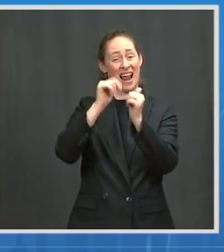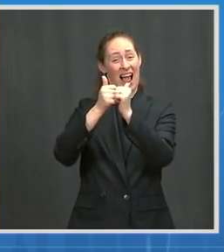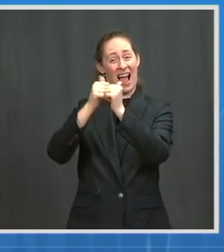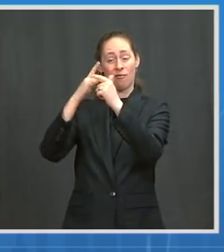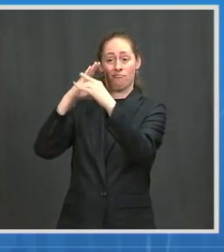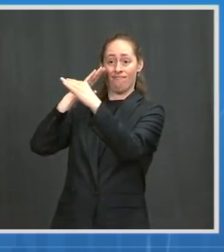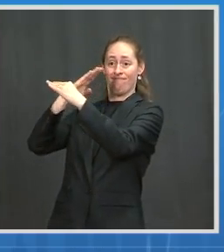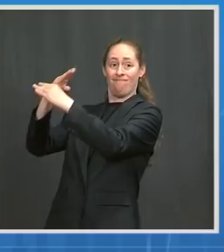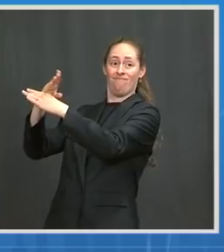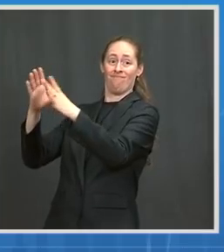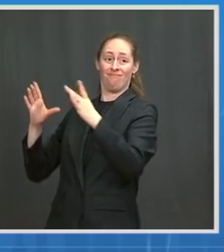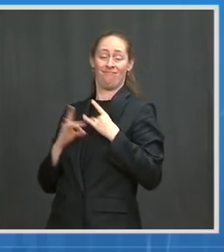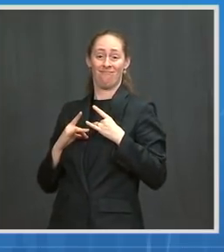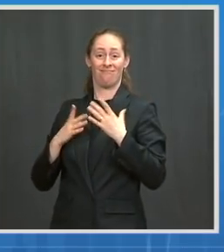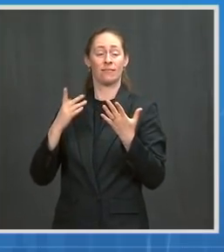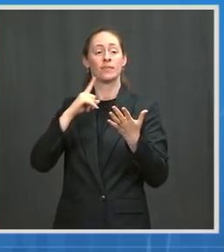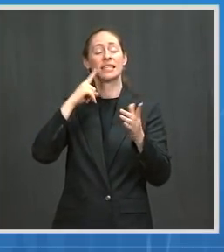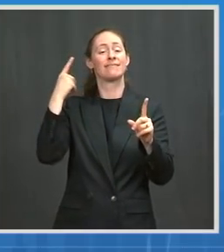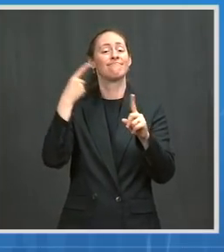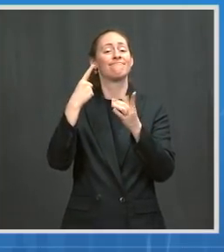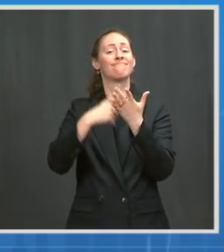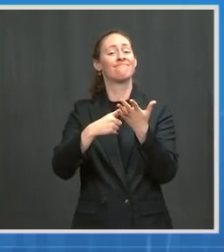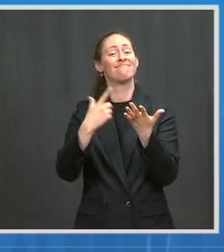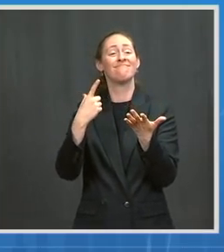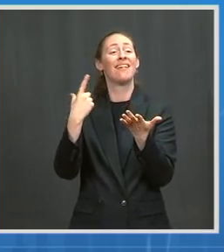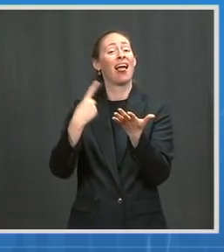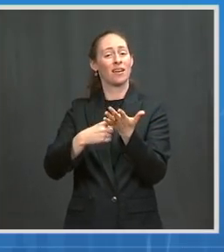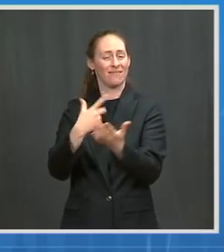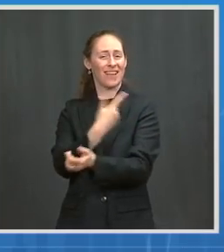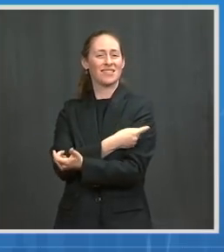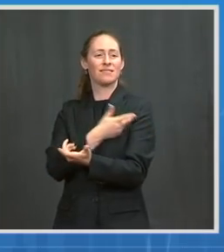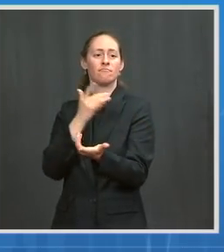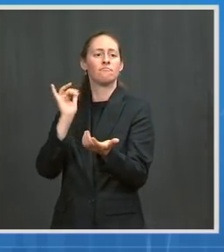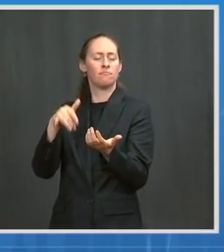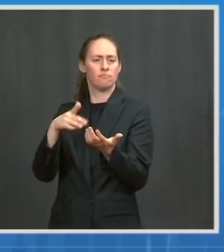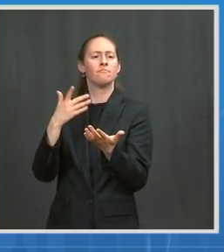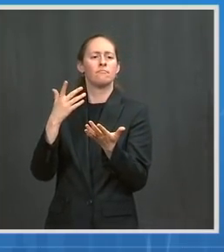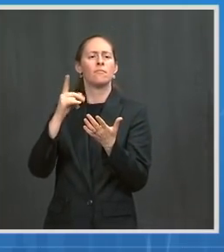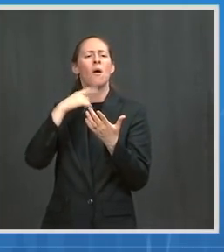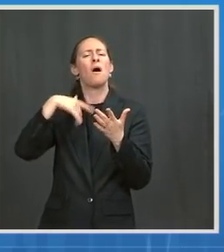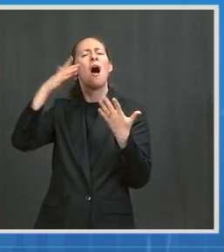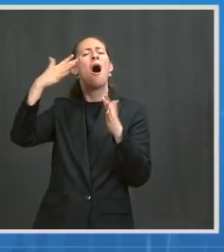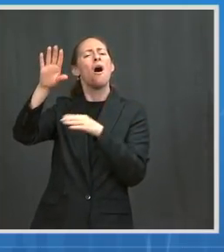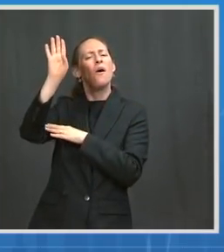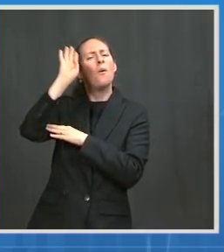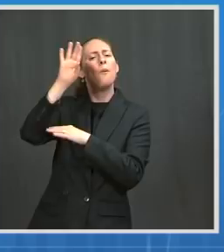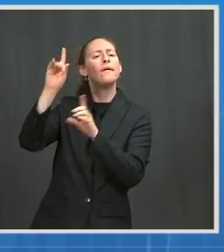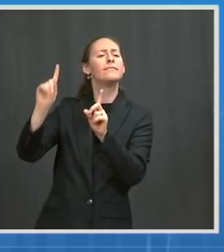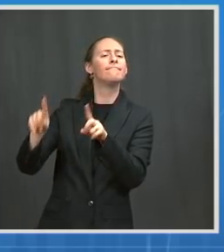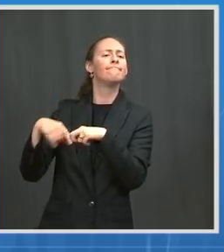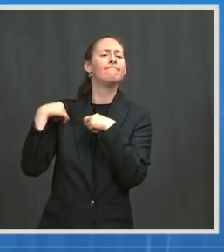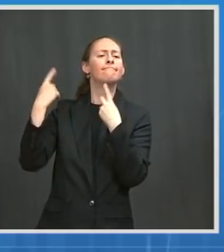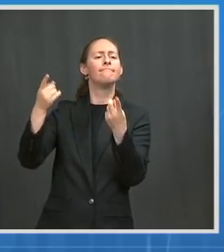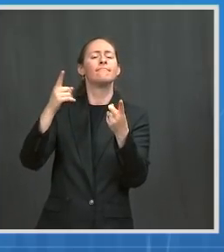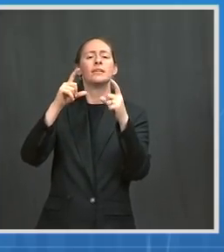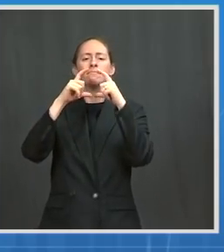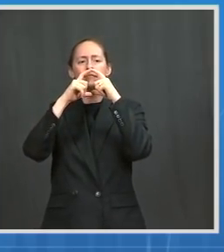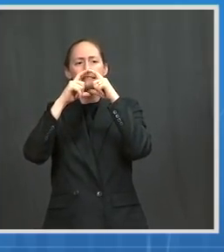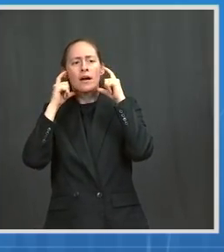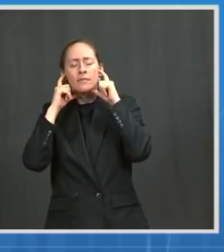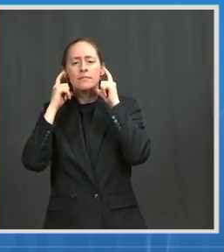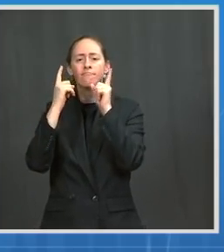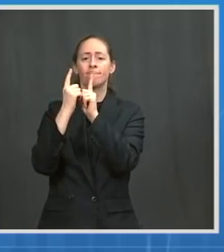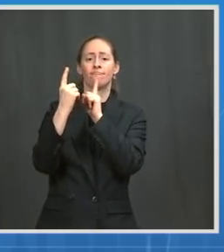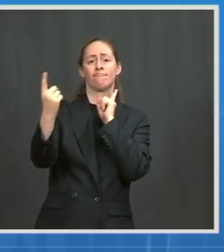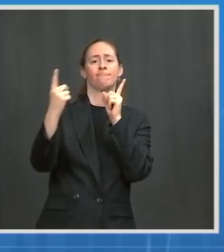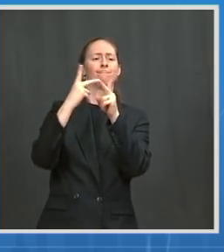is vaccination, of course. And then prior to vaccination, we knew that and know that masking and distancing work. So what